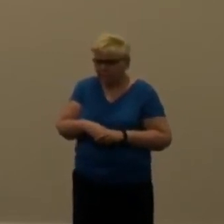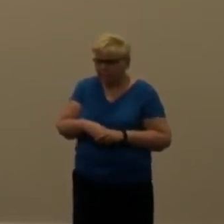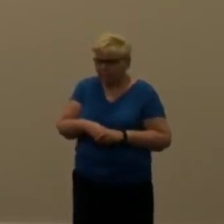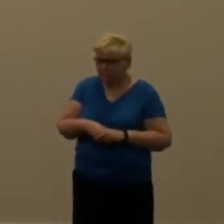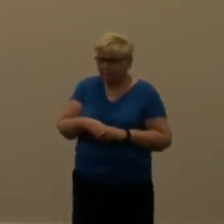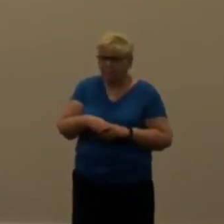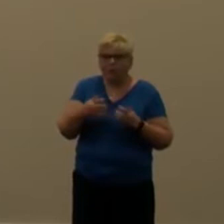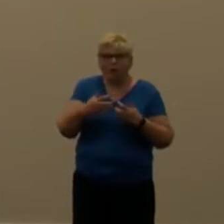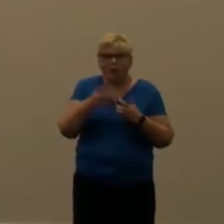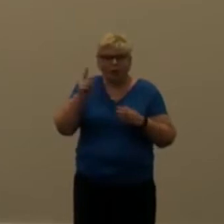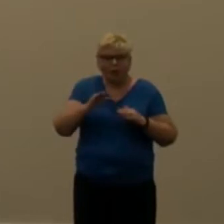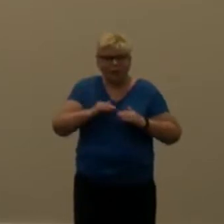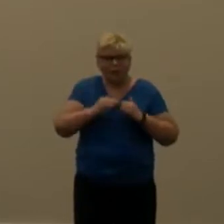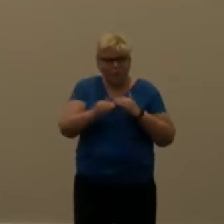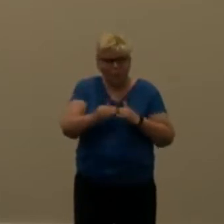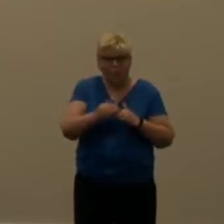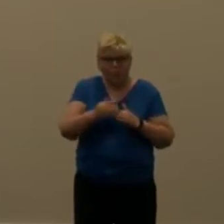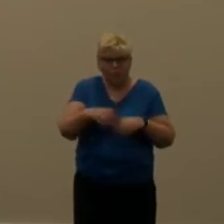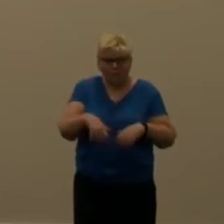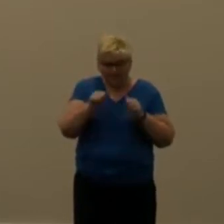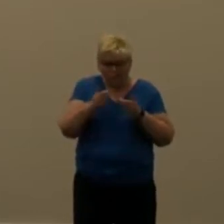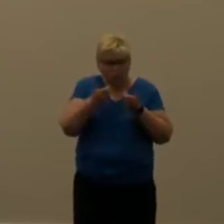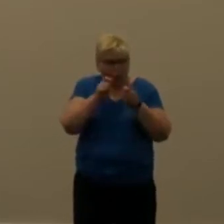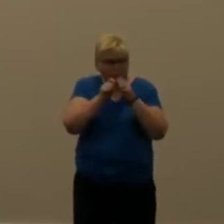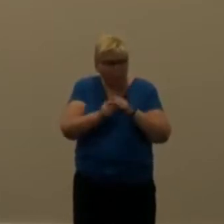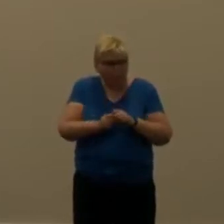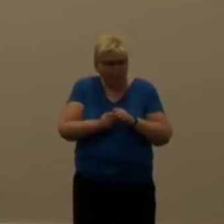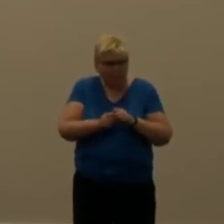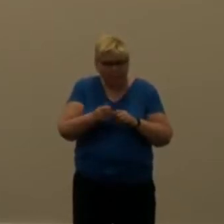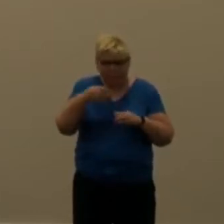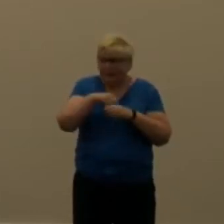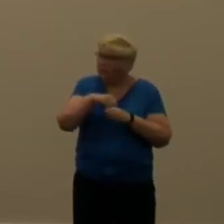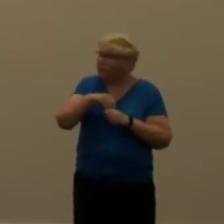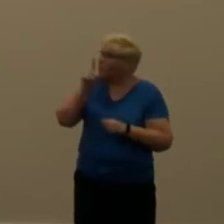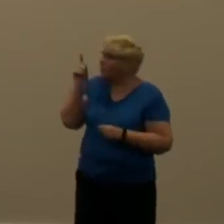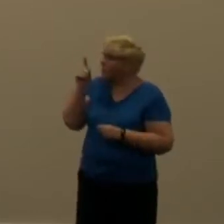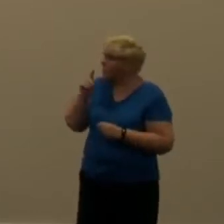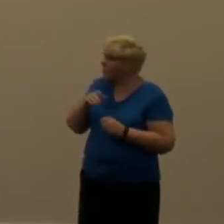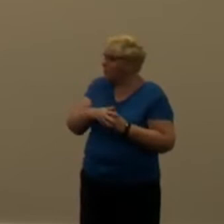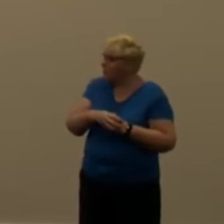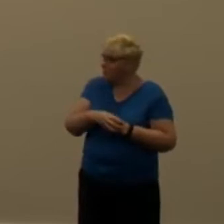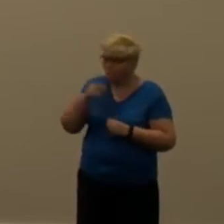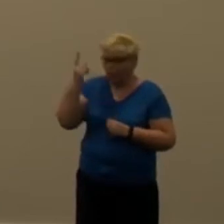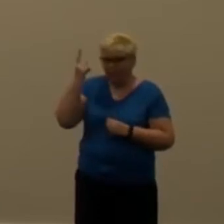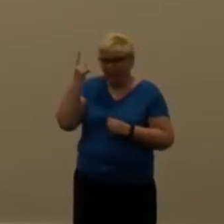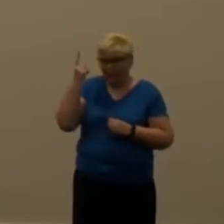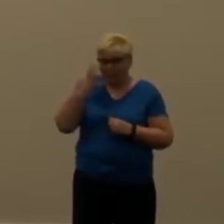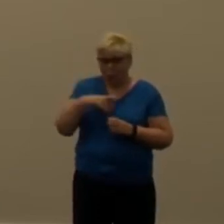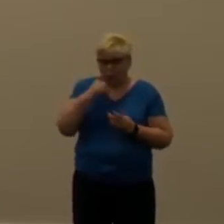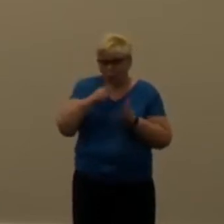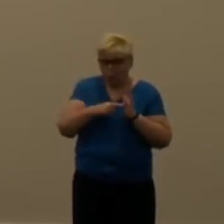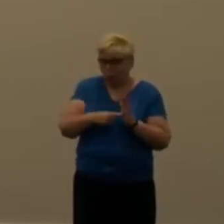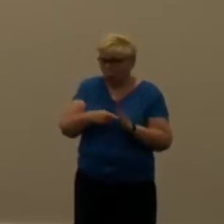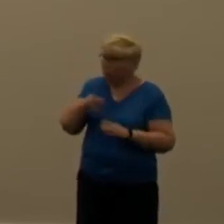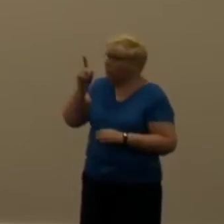flow is when an item is created or modified in a certain SharePoint list. So here you see, this is why I wanted to show you, so the